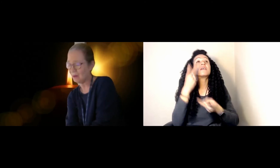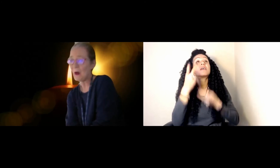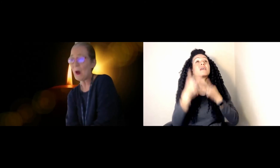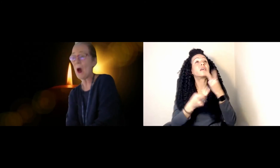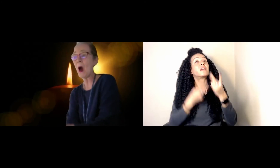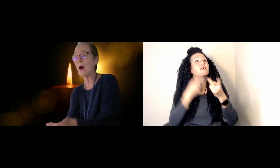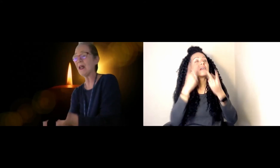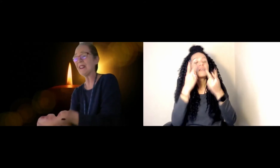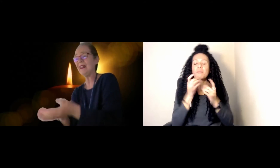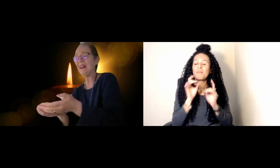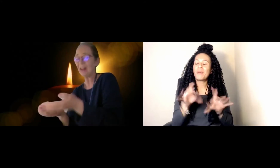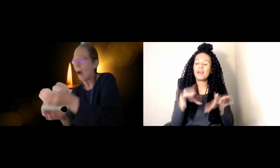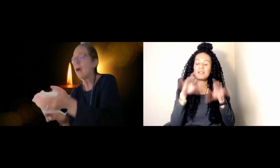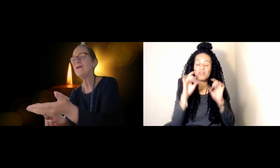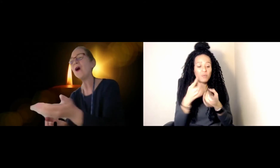magic music.